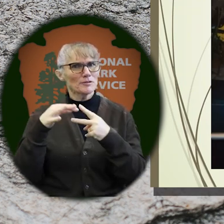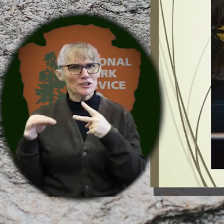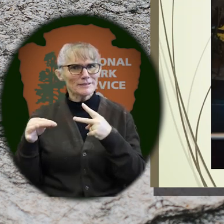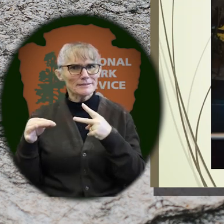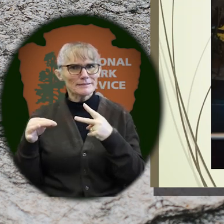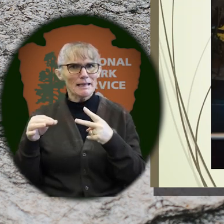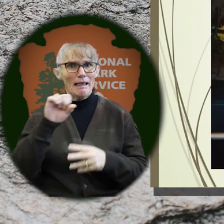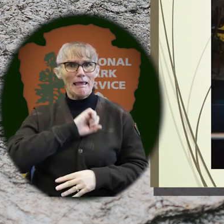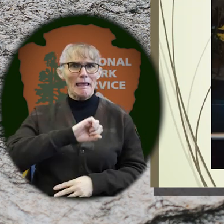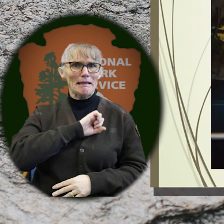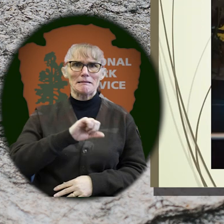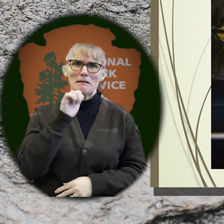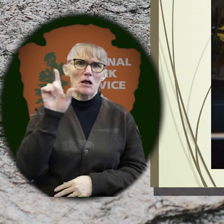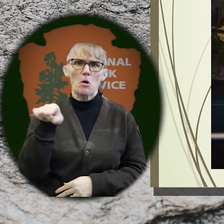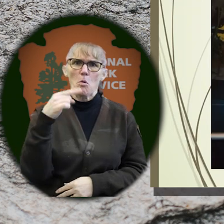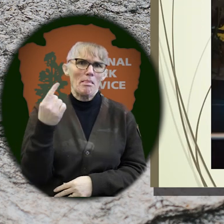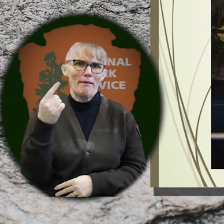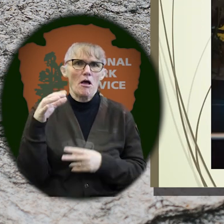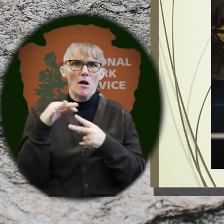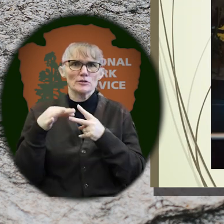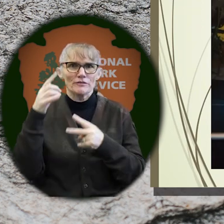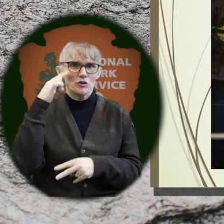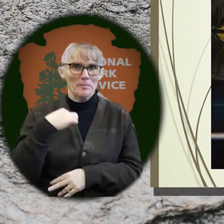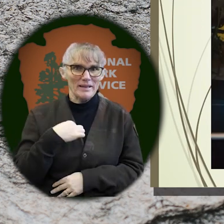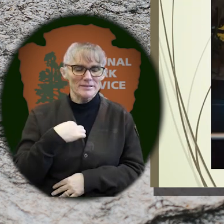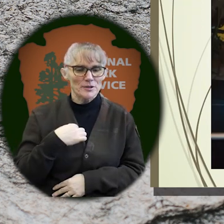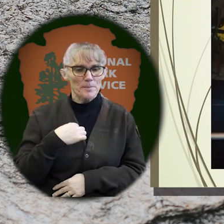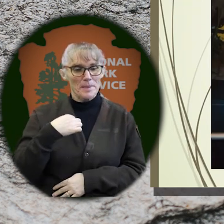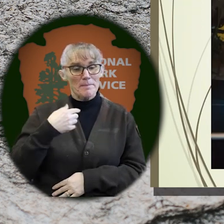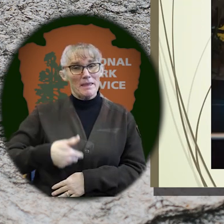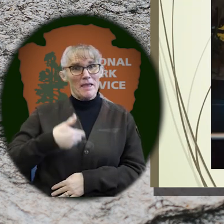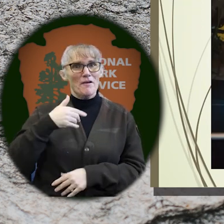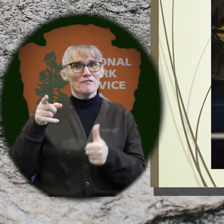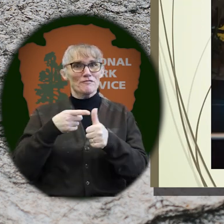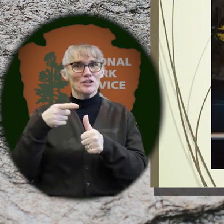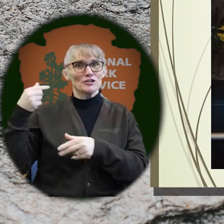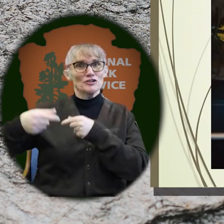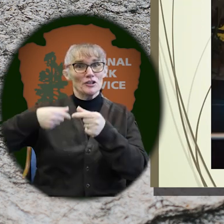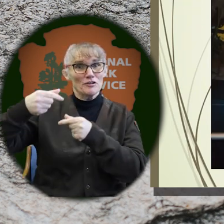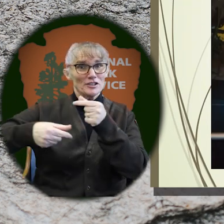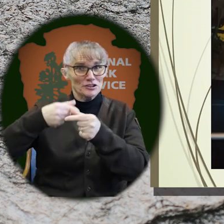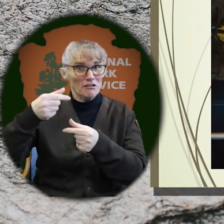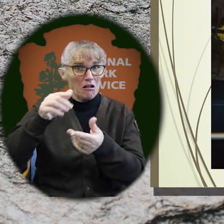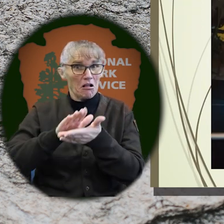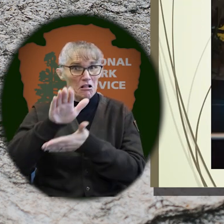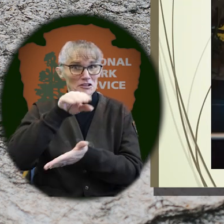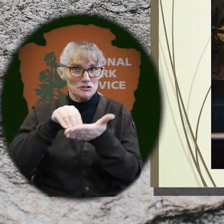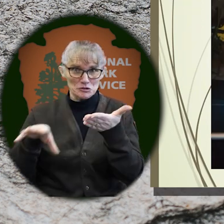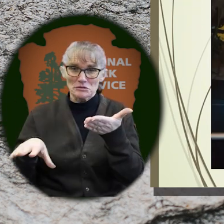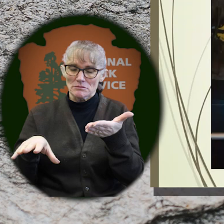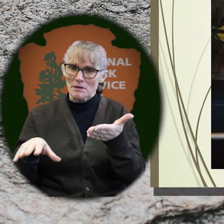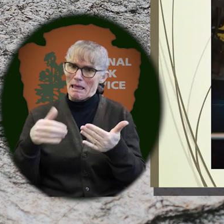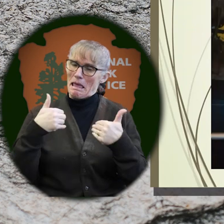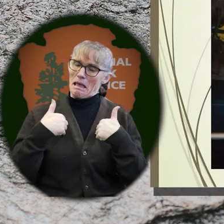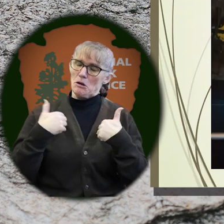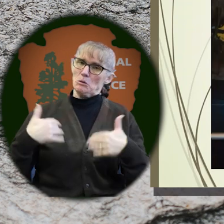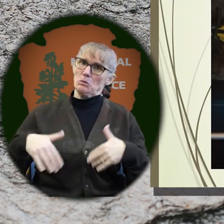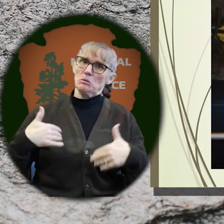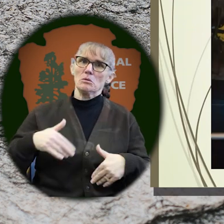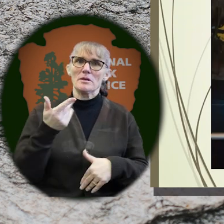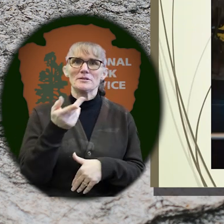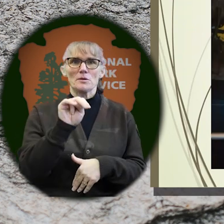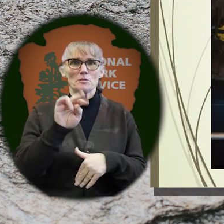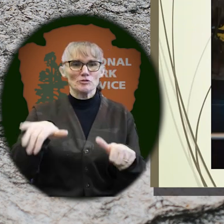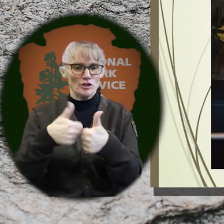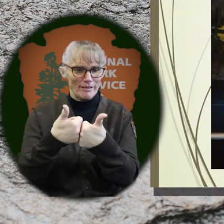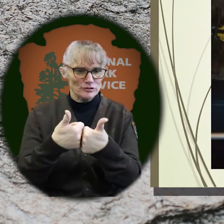take. And so I was a first generation college student, which came with its own set of challenges. And some of those